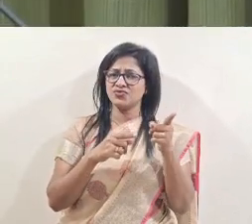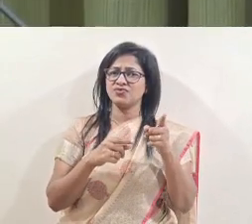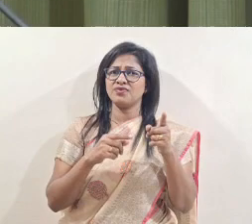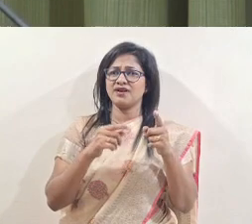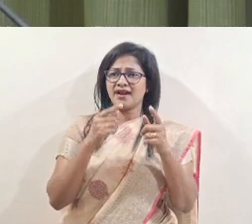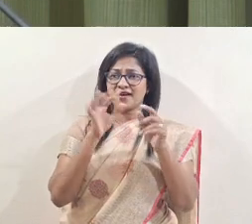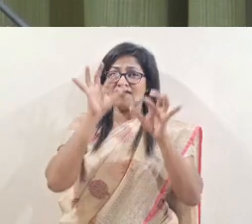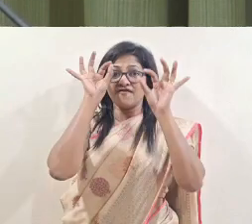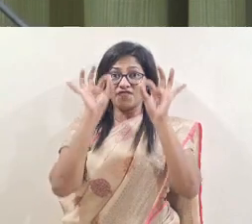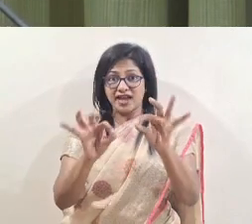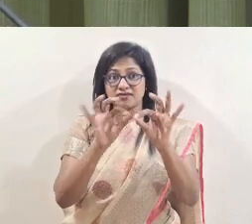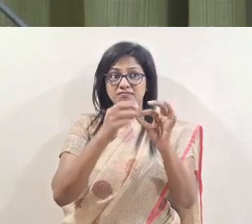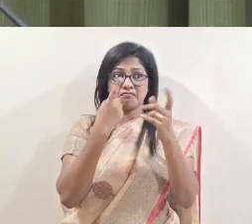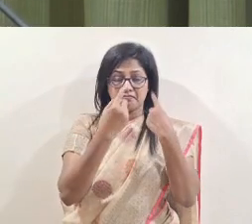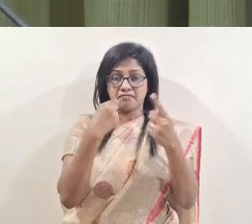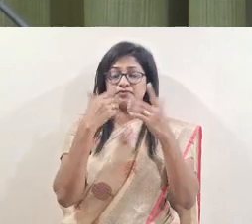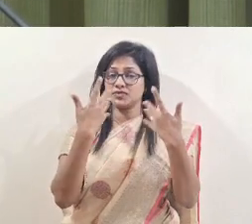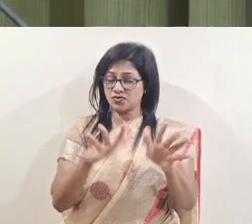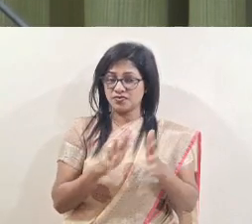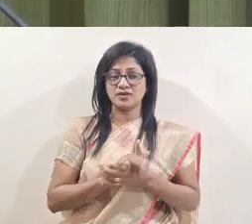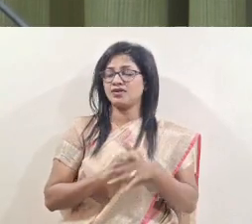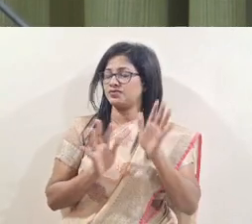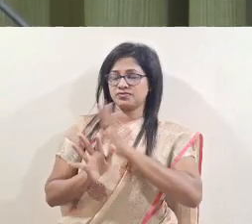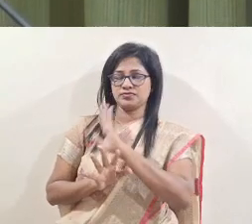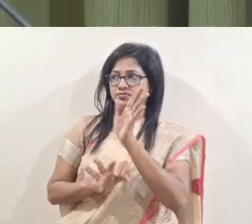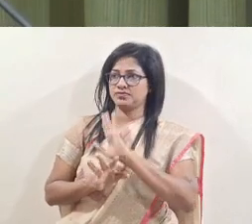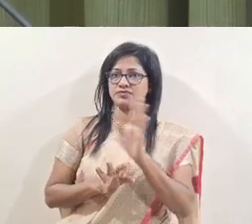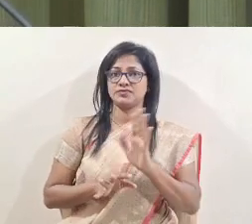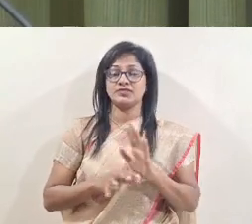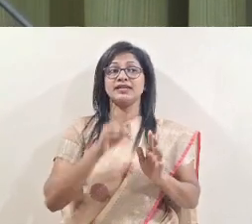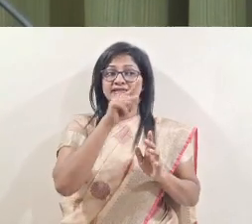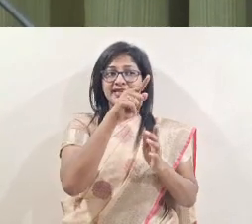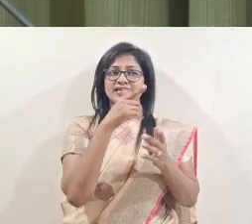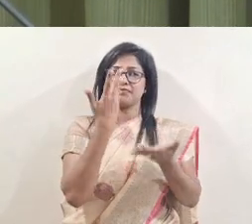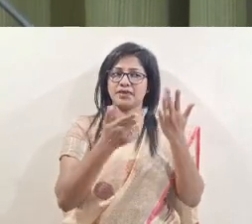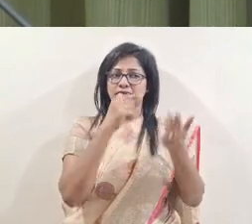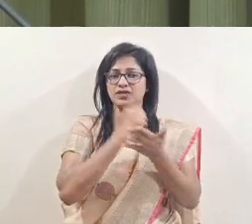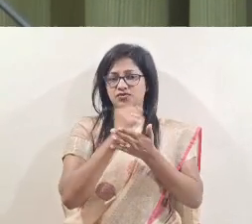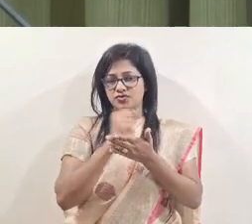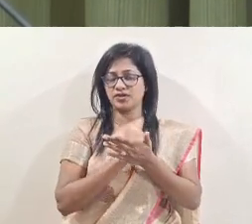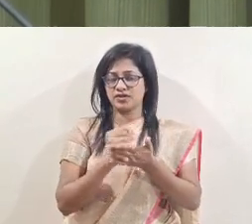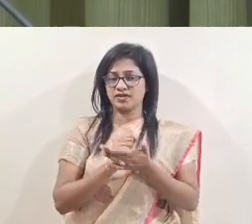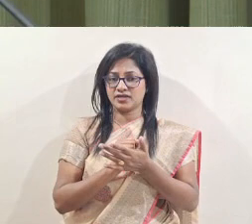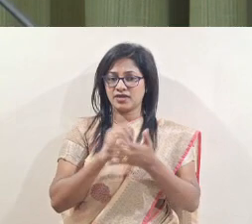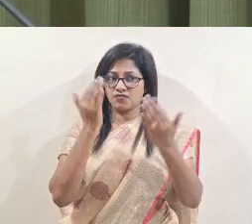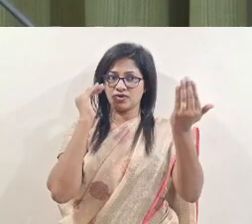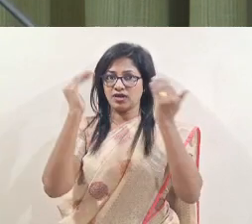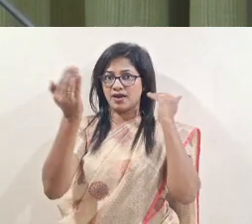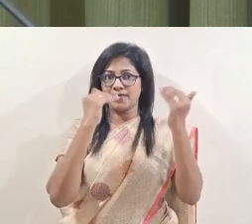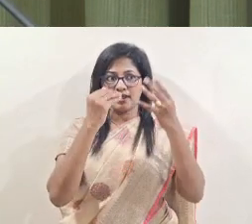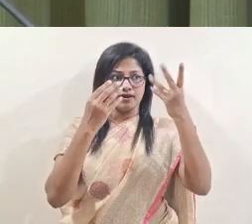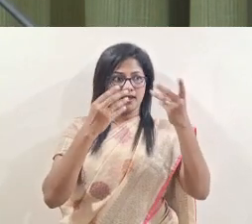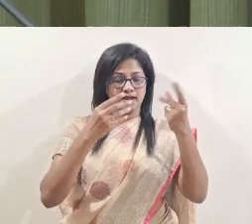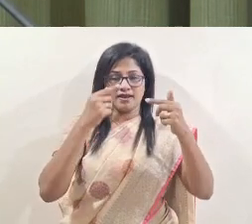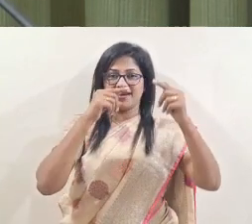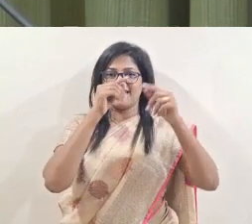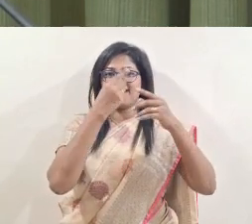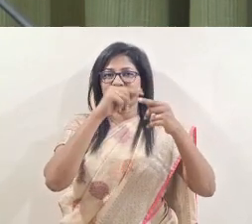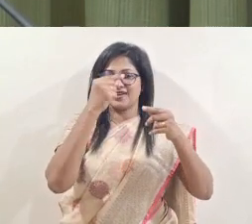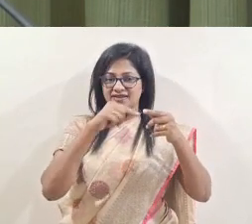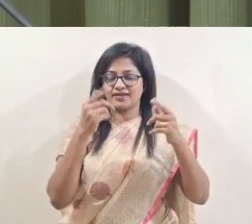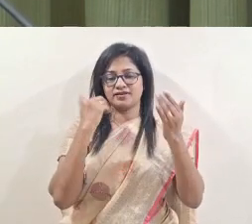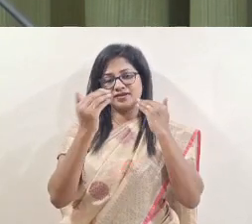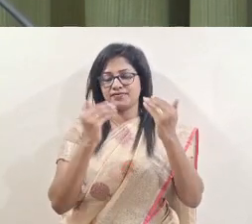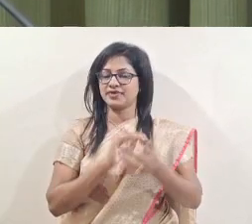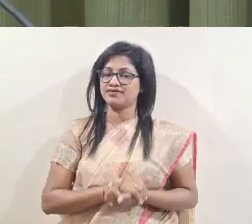analysis? No, sir. No. Okay, that you can try and we can try and compare with your rating analysis. Definitely, sir. Okay,